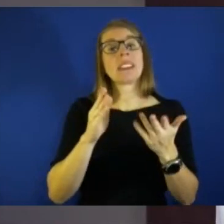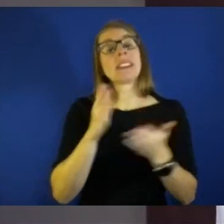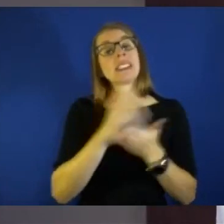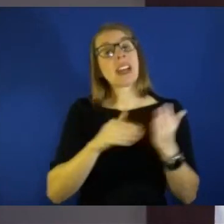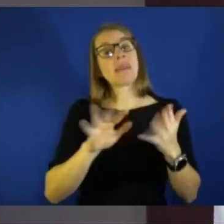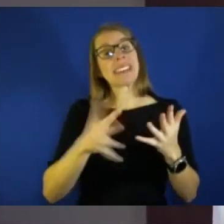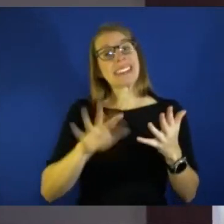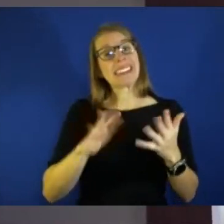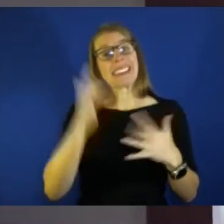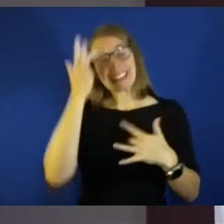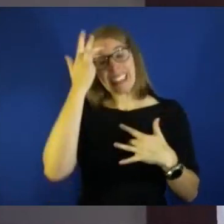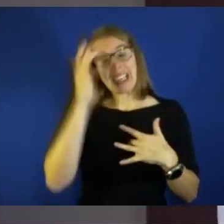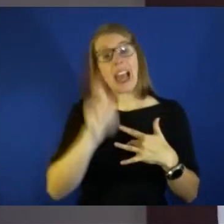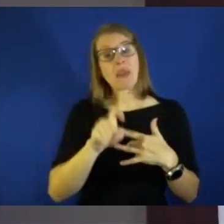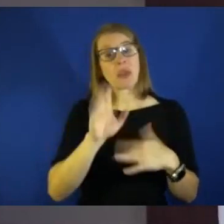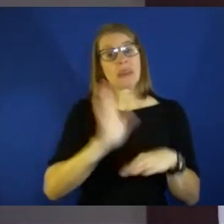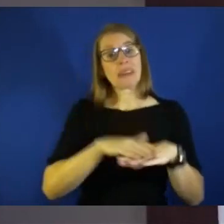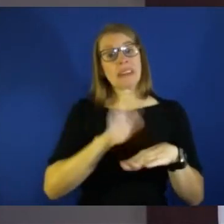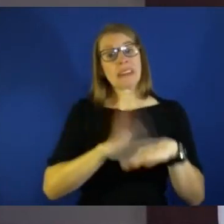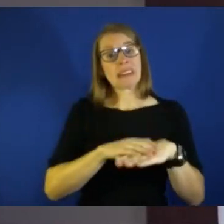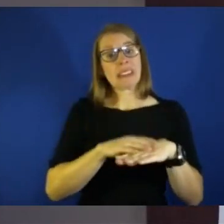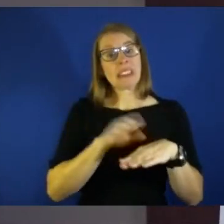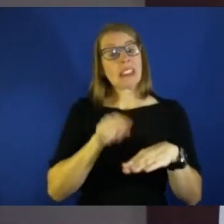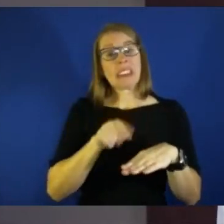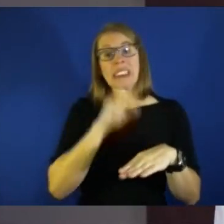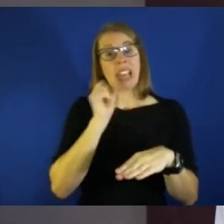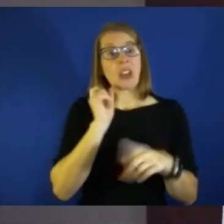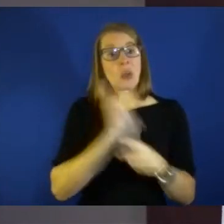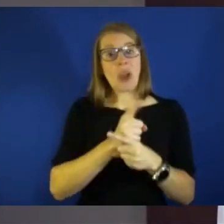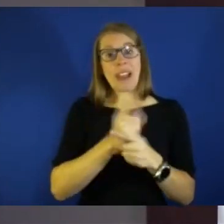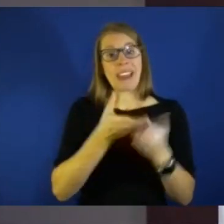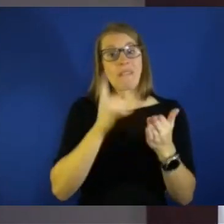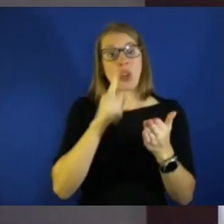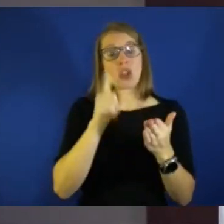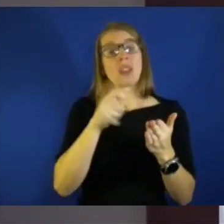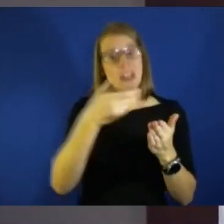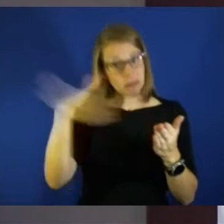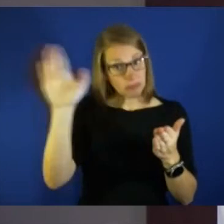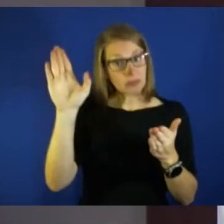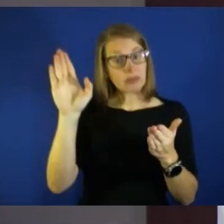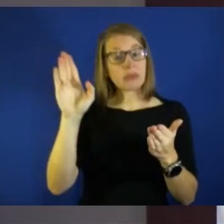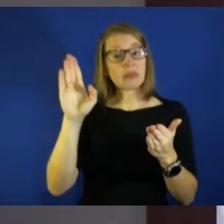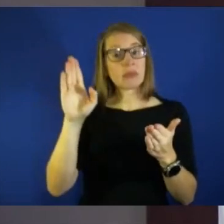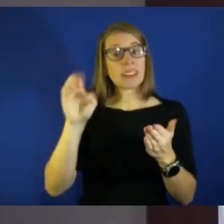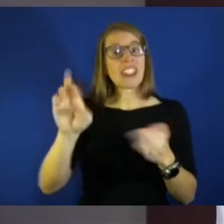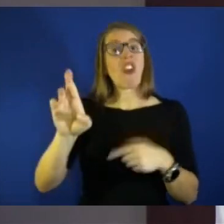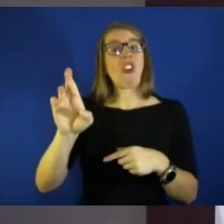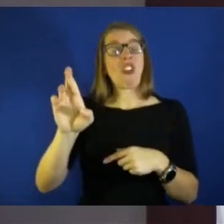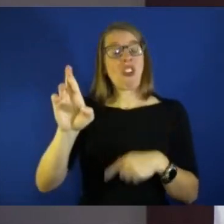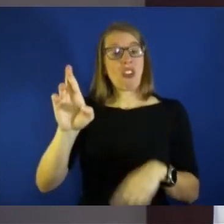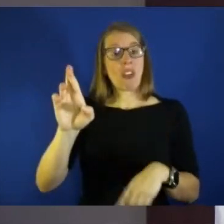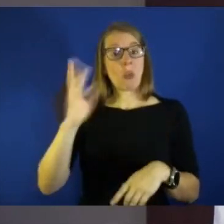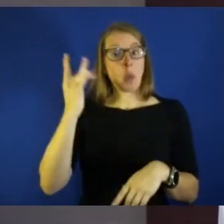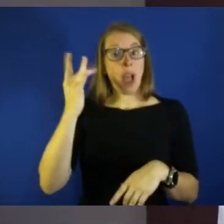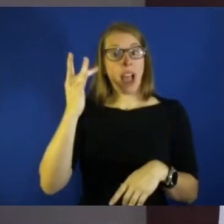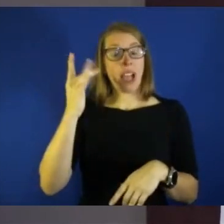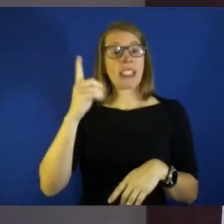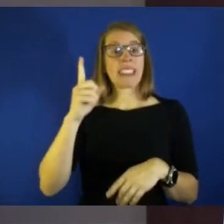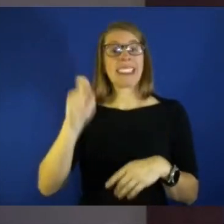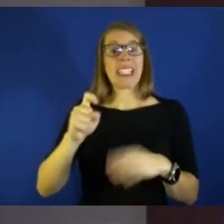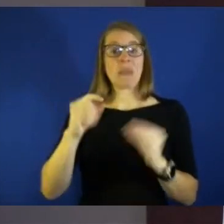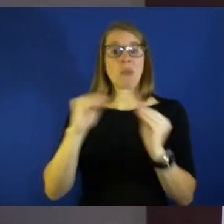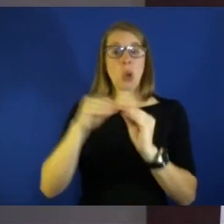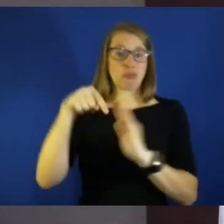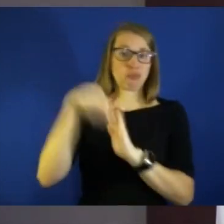say, okay, this isn't the right thing for you right now. You need to go to the emergency room because we need to get you in more intensive care than we